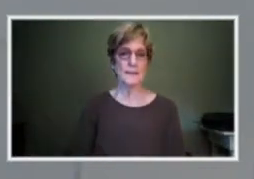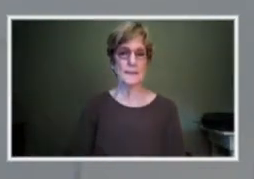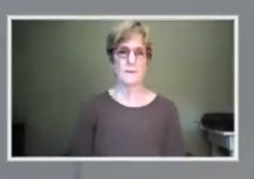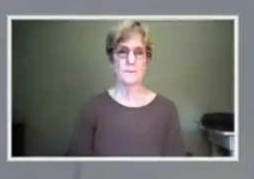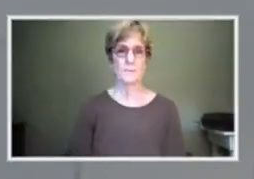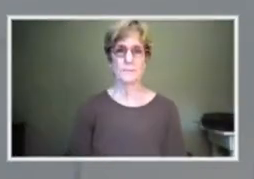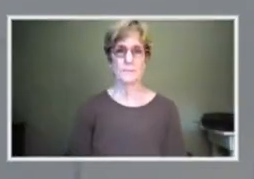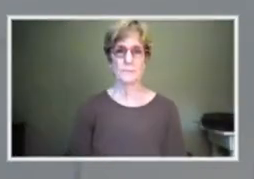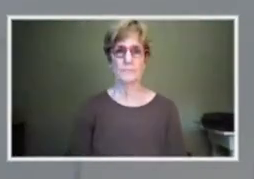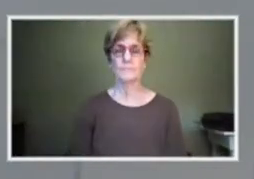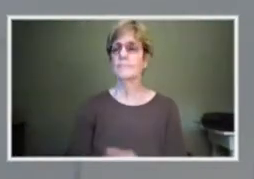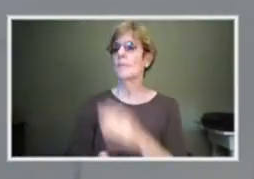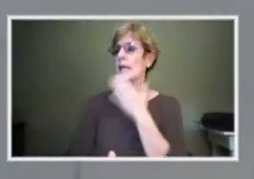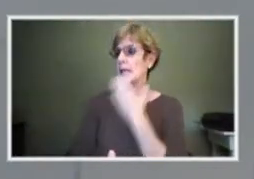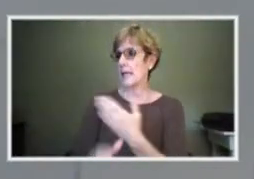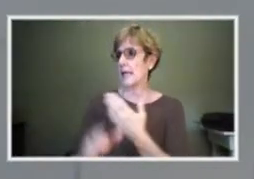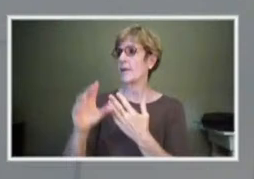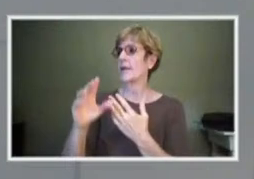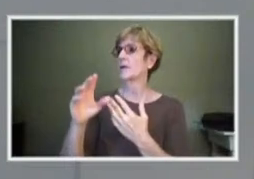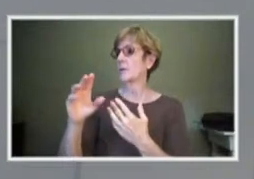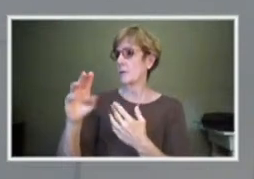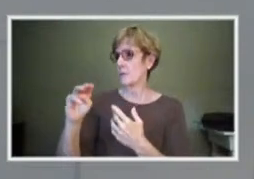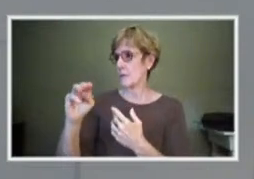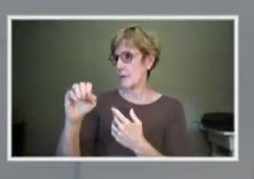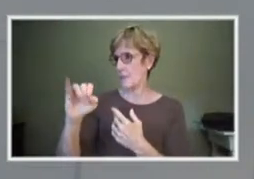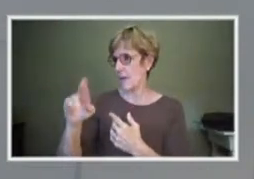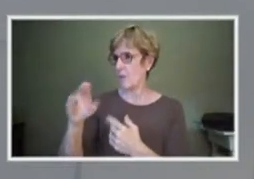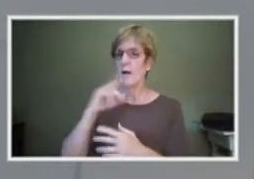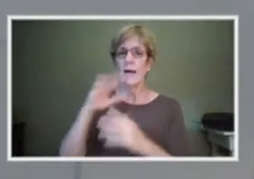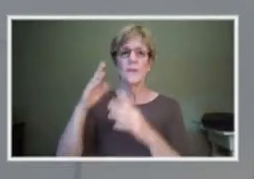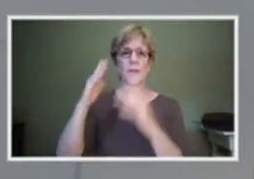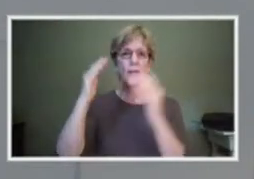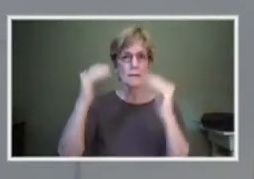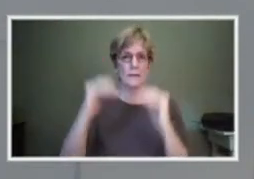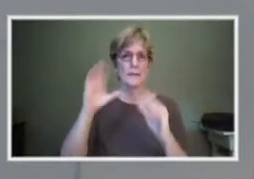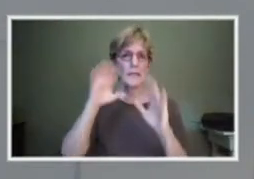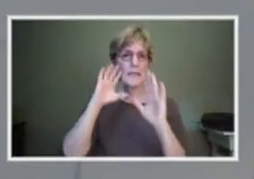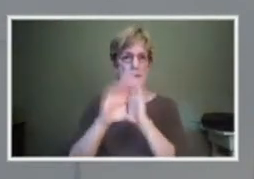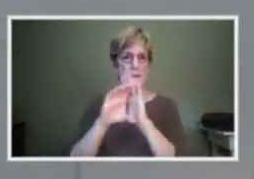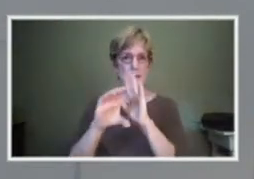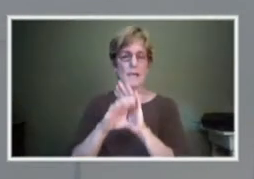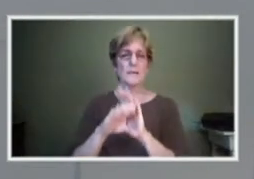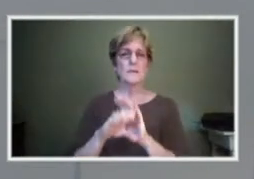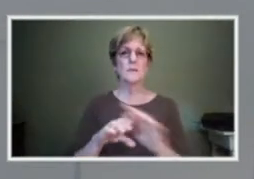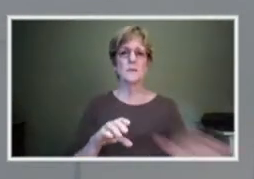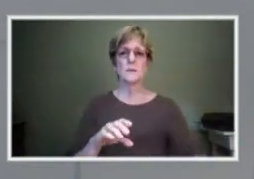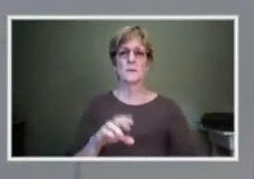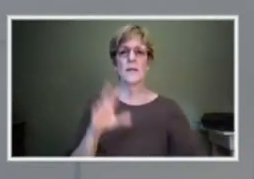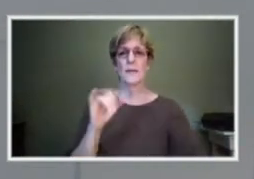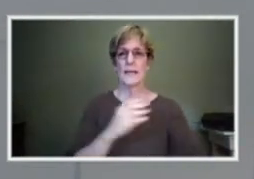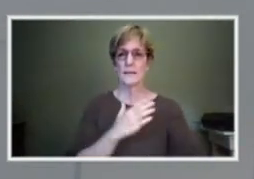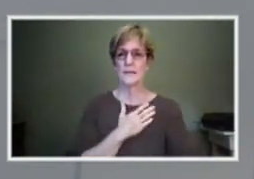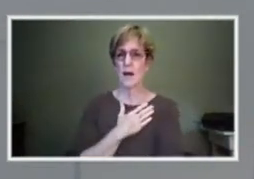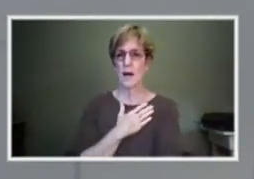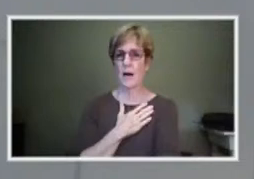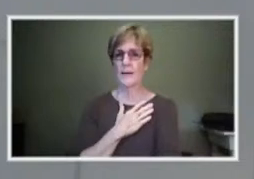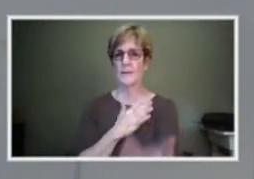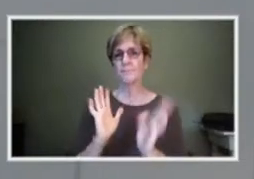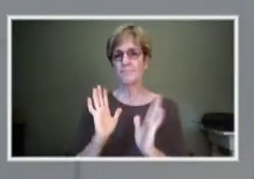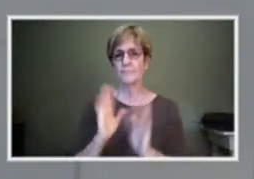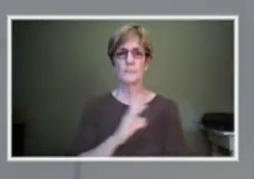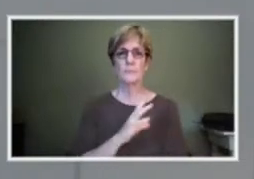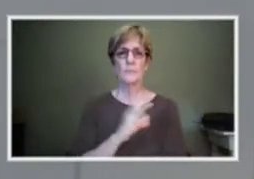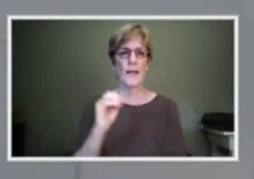26. Thank you, Madam Mayor, and I think that the next steps on the slide speaks for itself, so that's my parting remarks, and the mayor